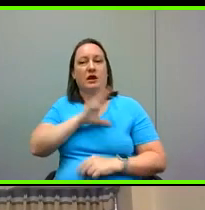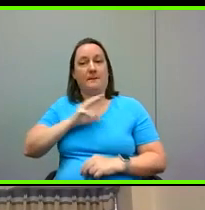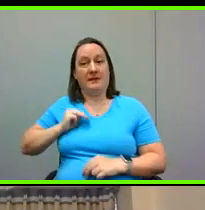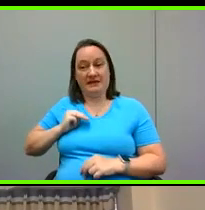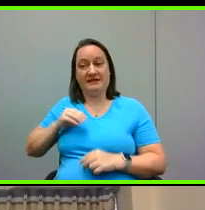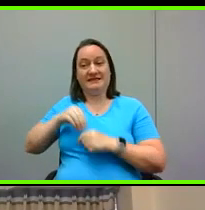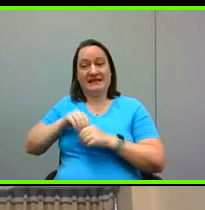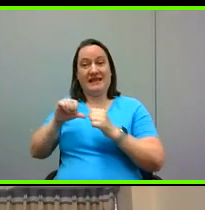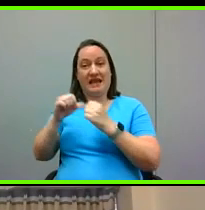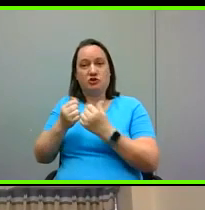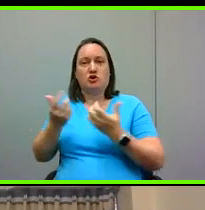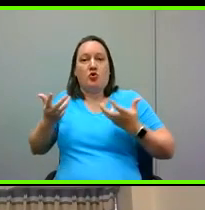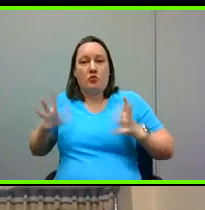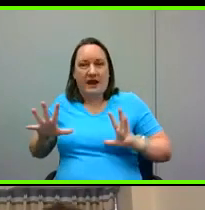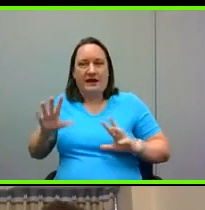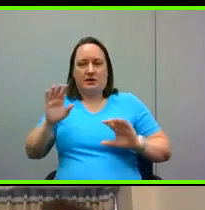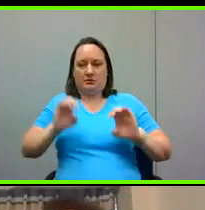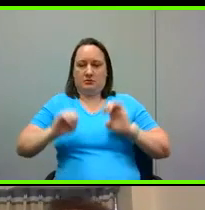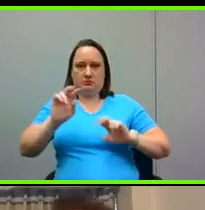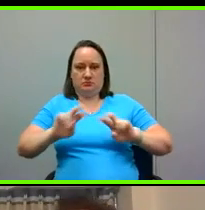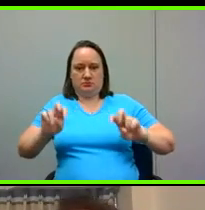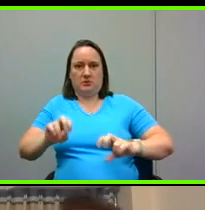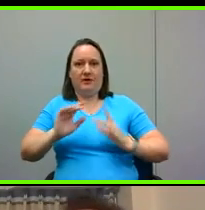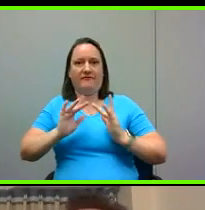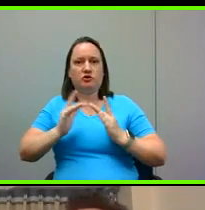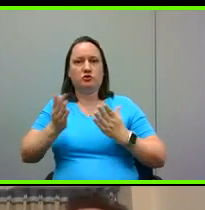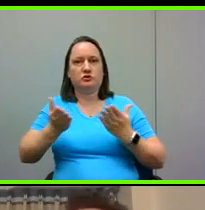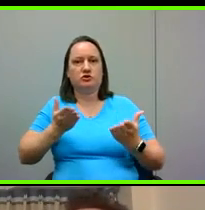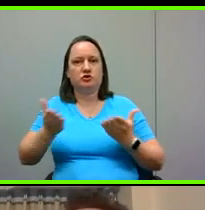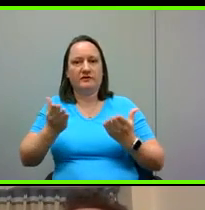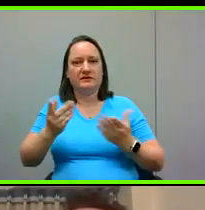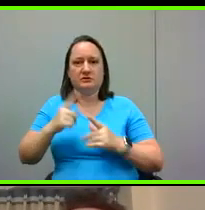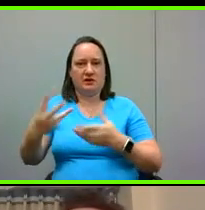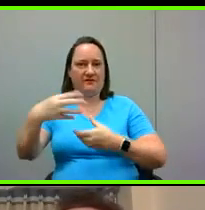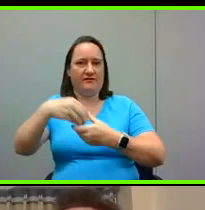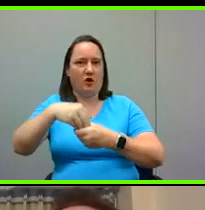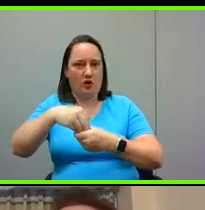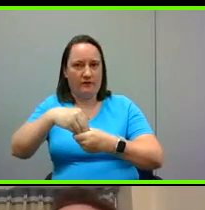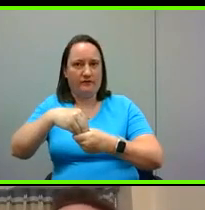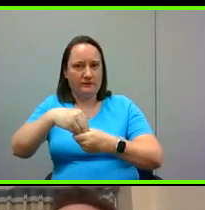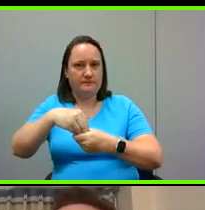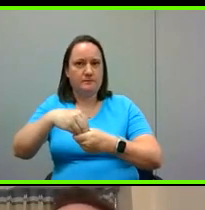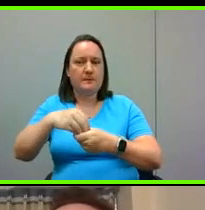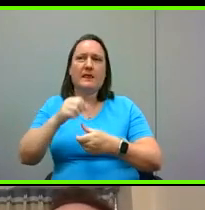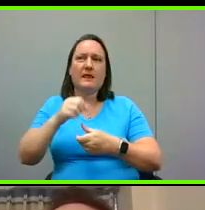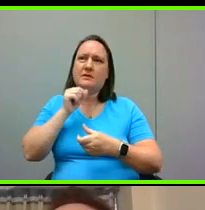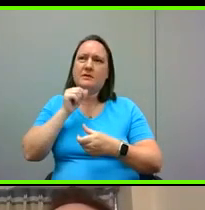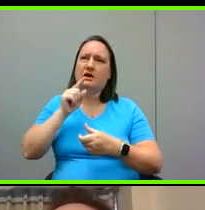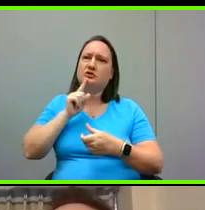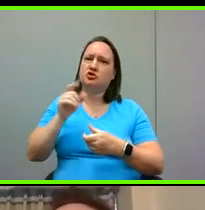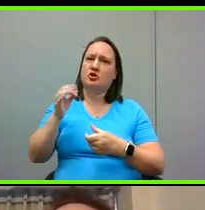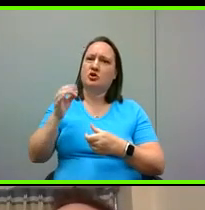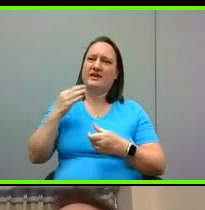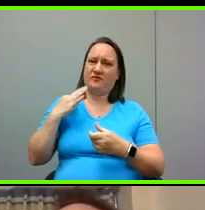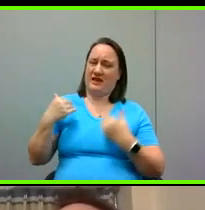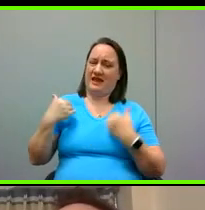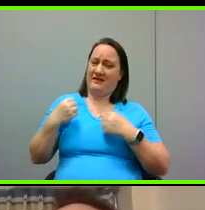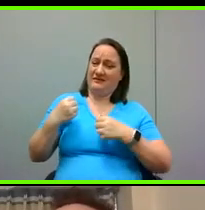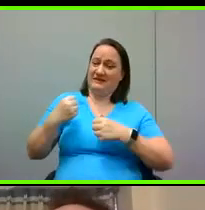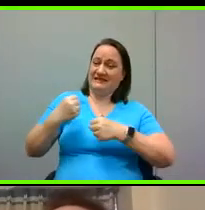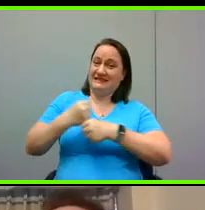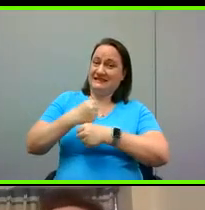virtual services. And I'm not sure if we've try to dig into any stats. I don't think so yet. But